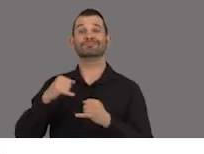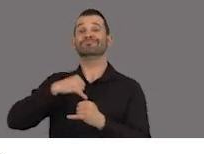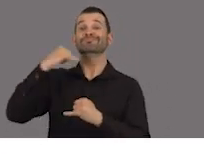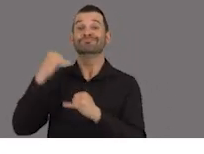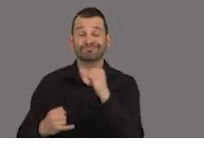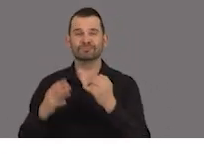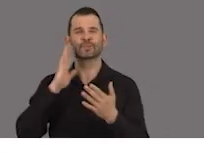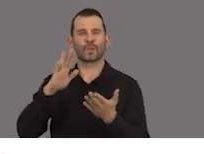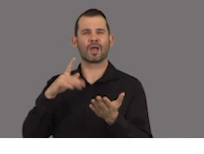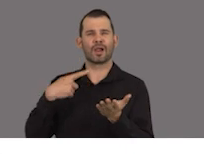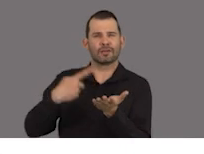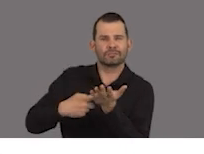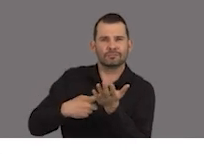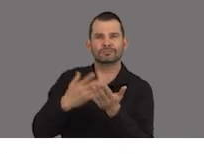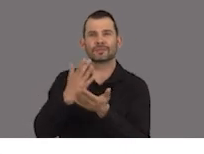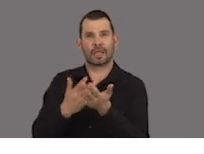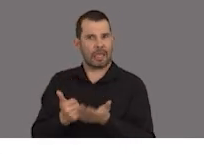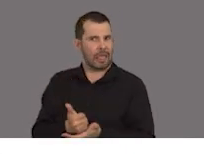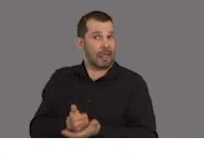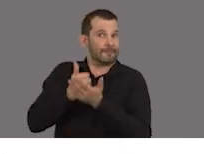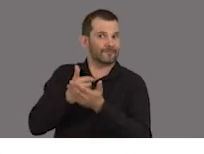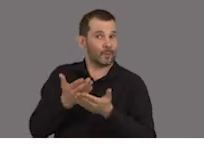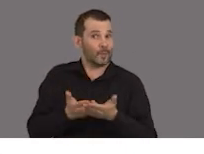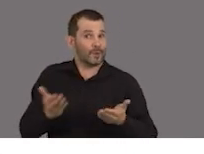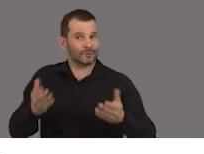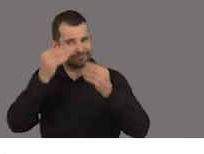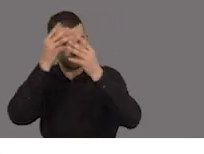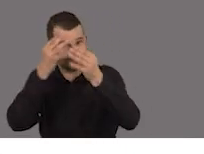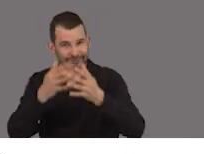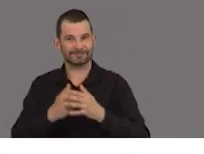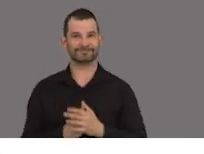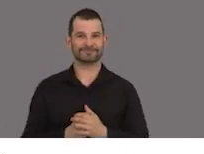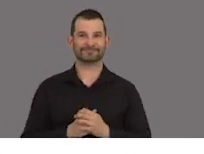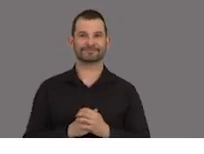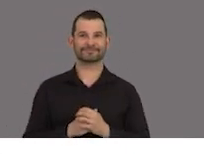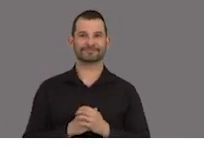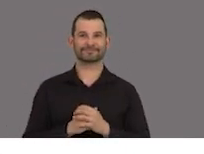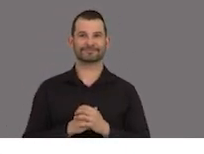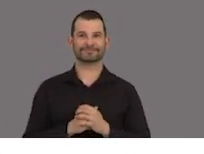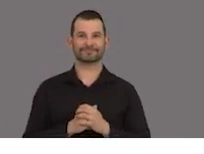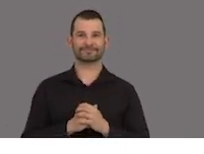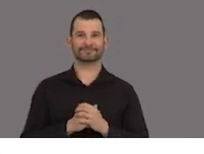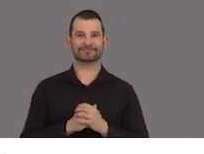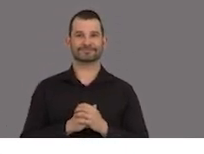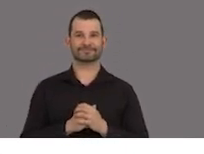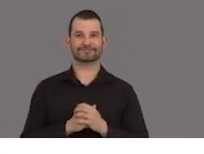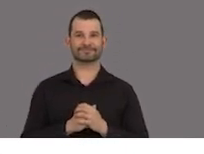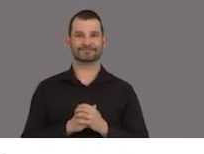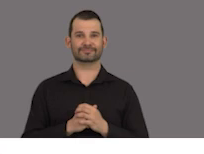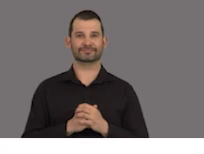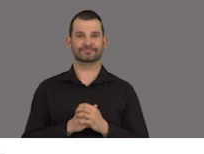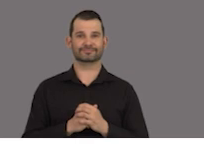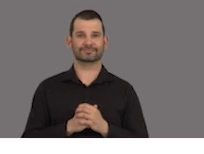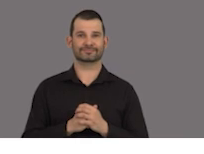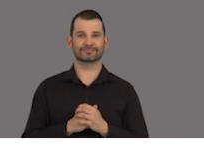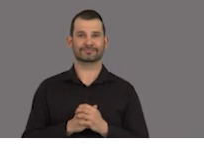online application. And finally, we will go over some helpful resources.